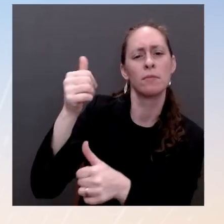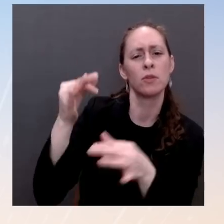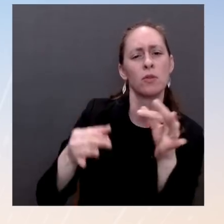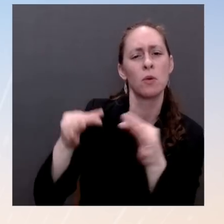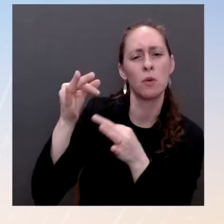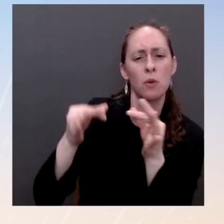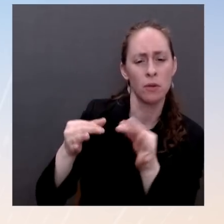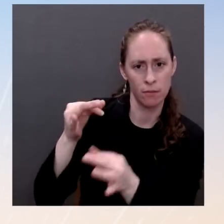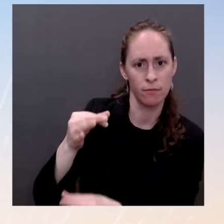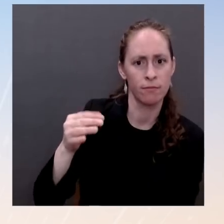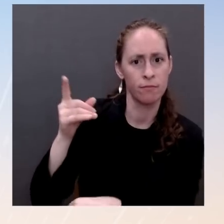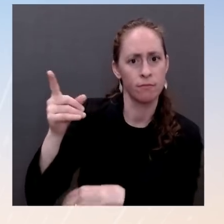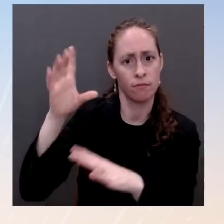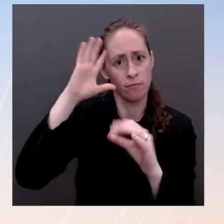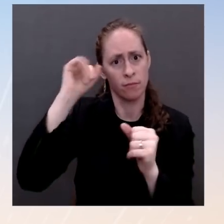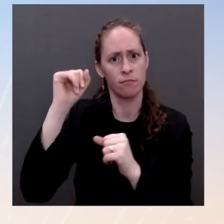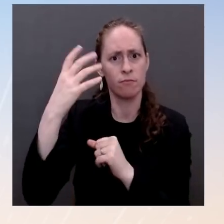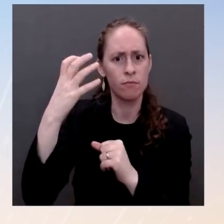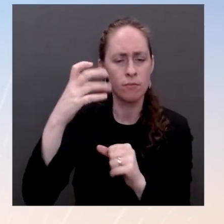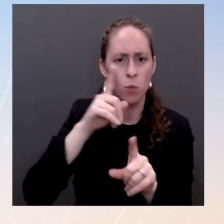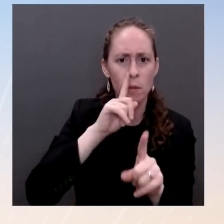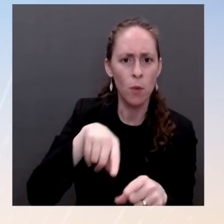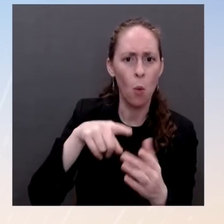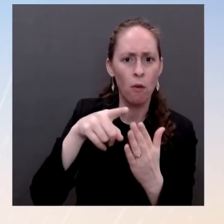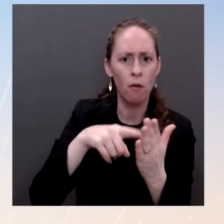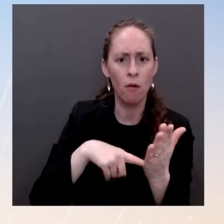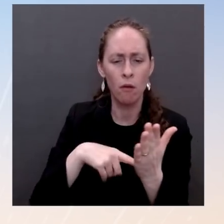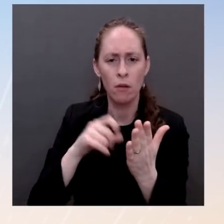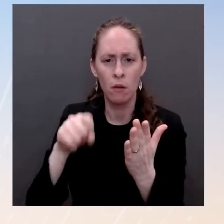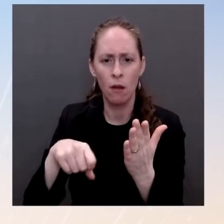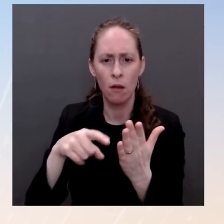at all reviewed the report yet and taken a position on it?